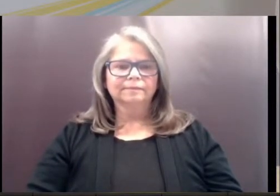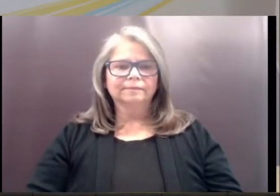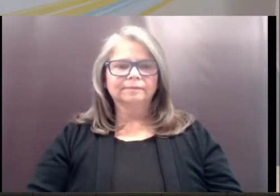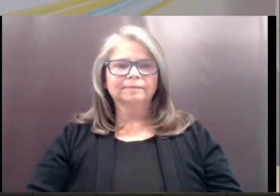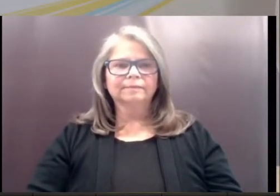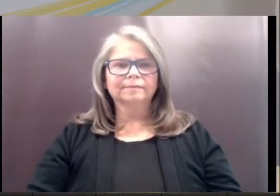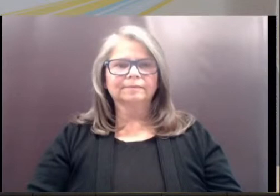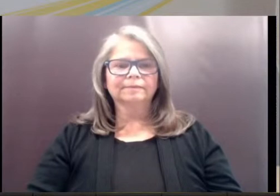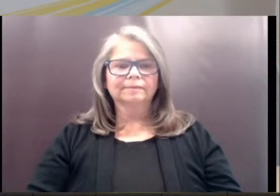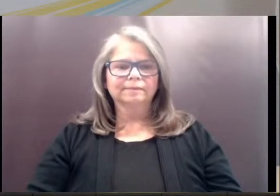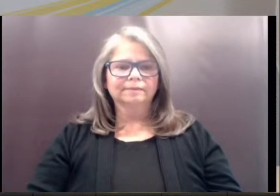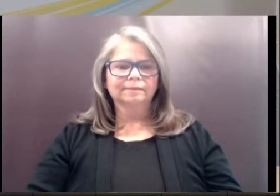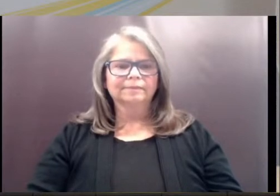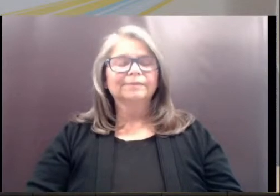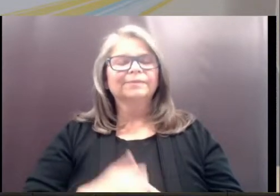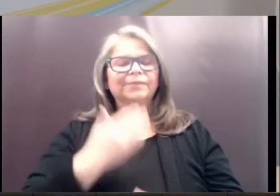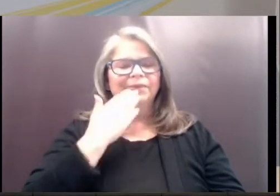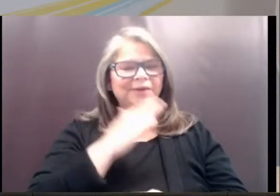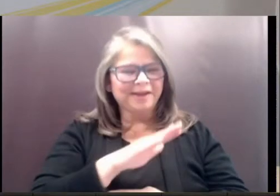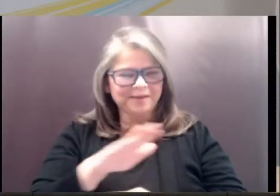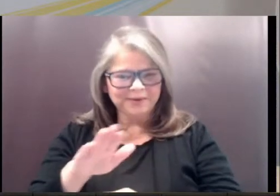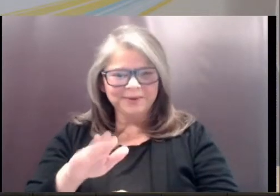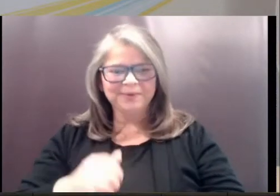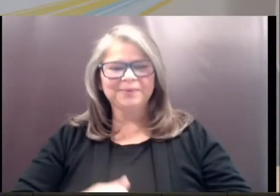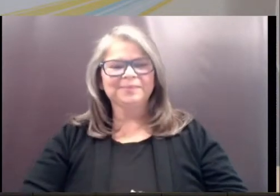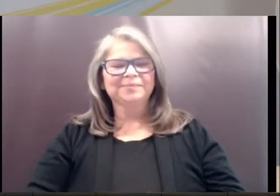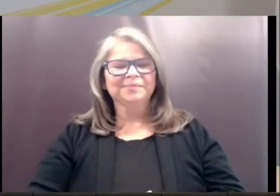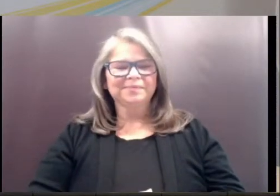Good afternoon, or I guess almost good afternoon.